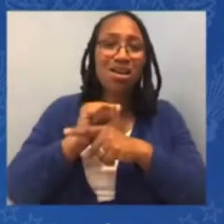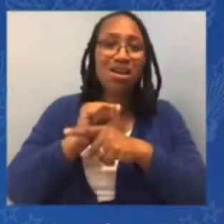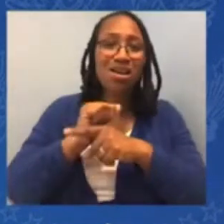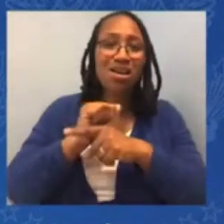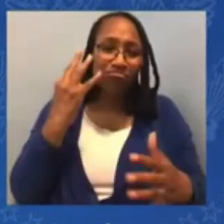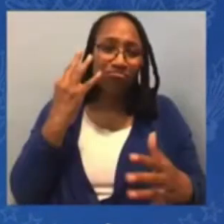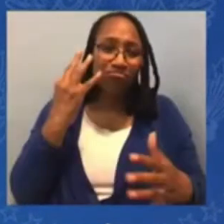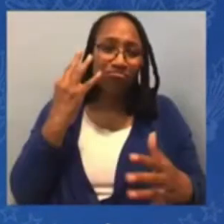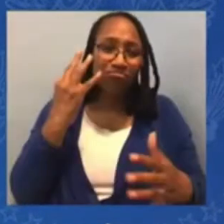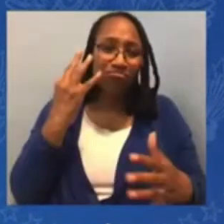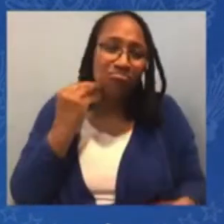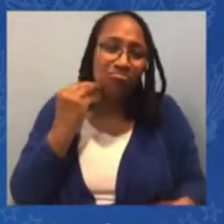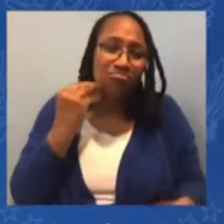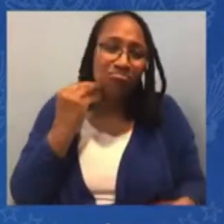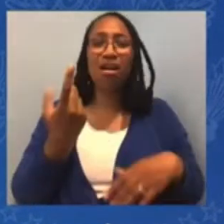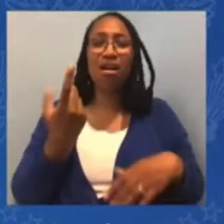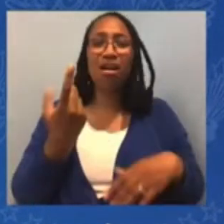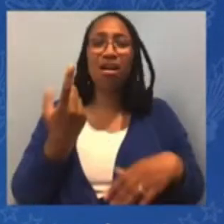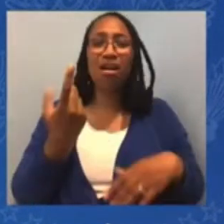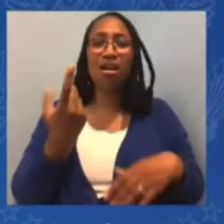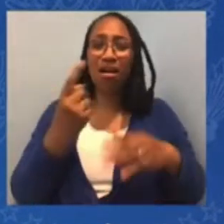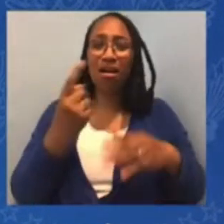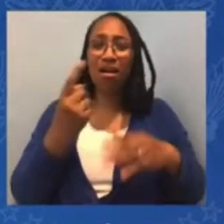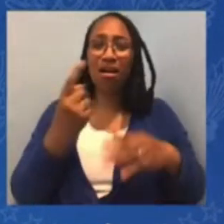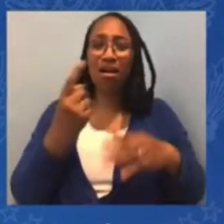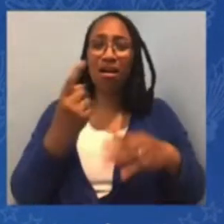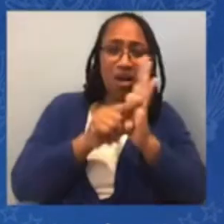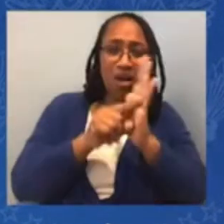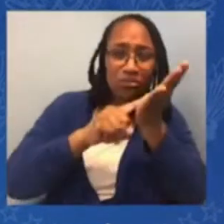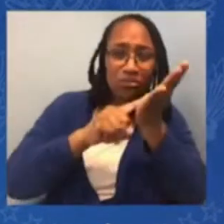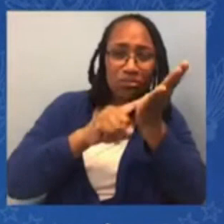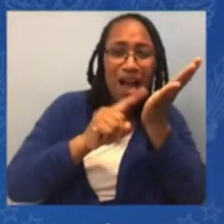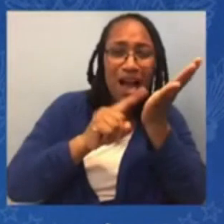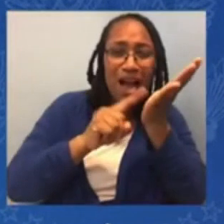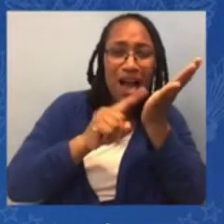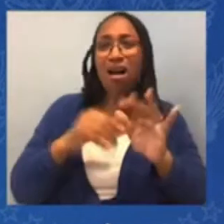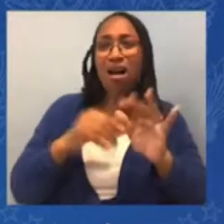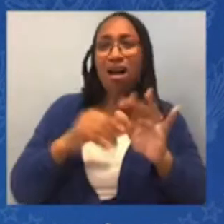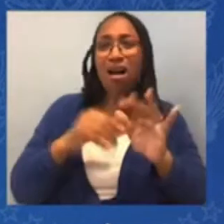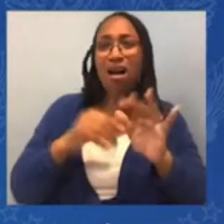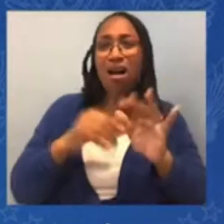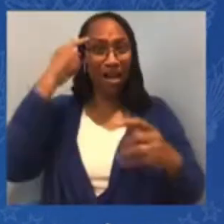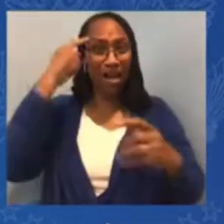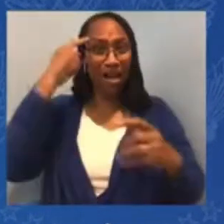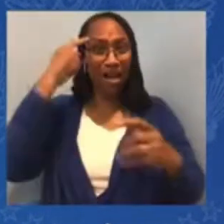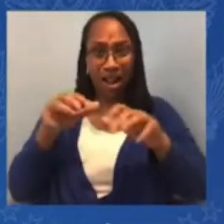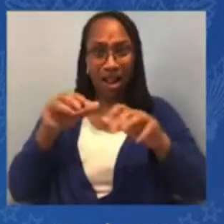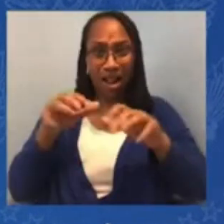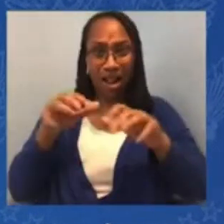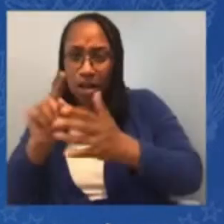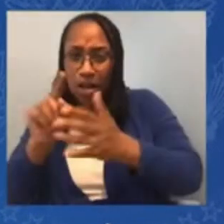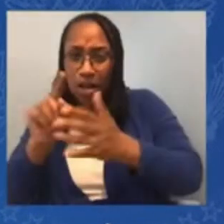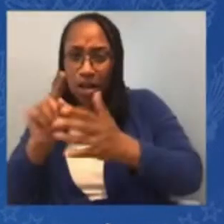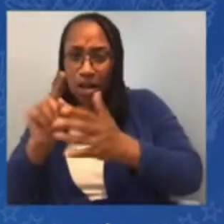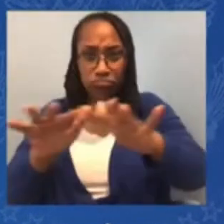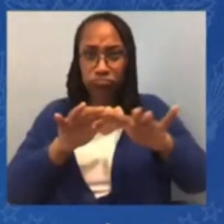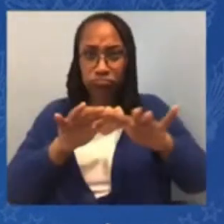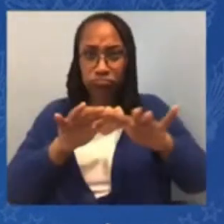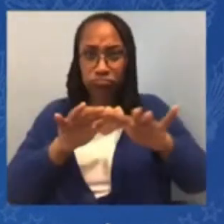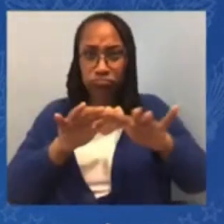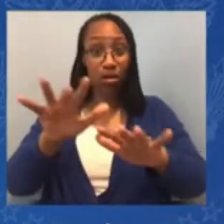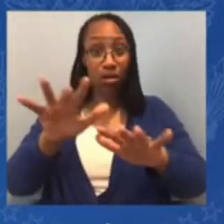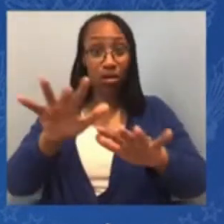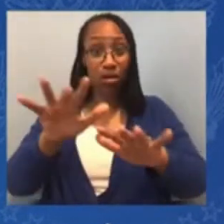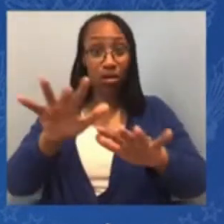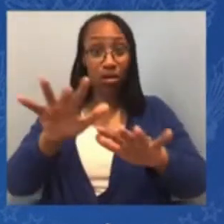them. We require them to lock them up and store the weapons responsibly or their court-martialed and put in